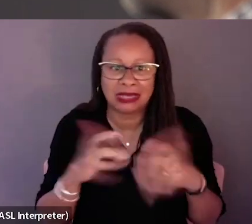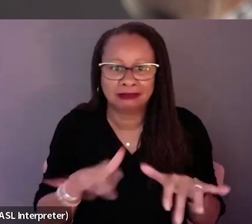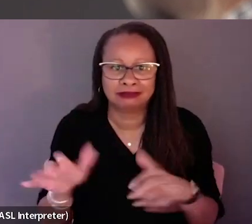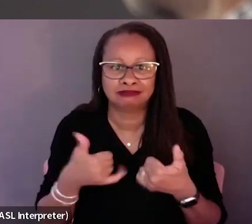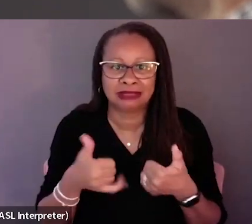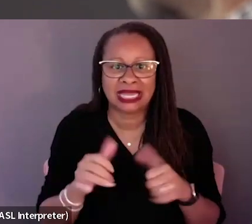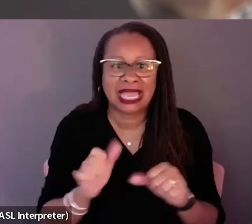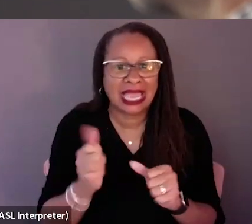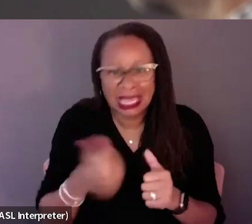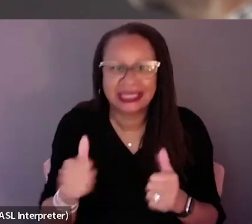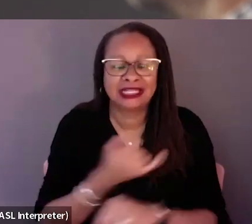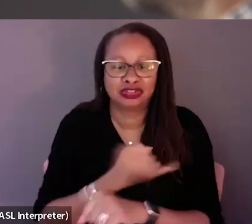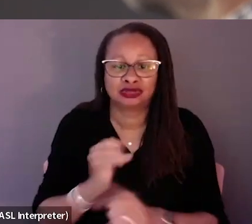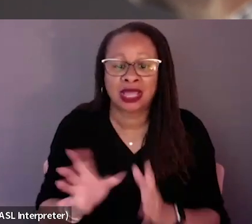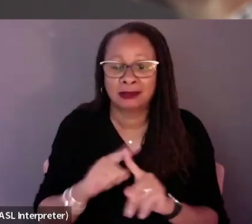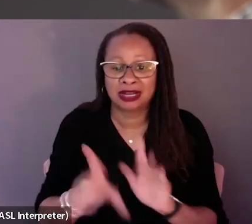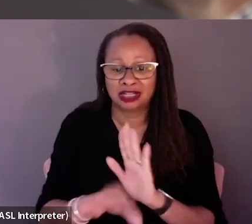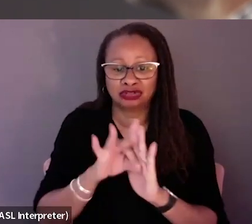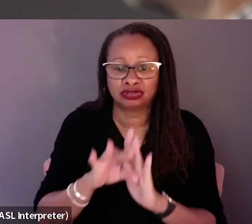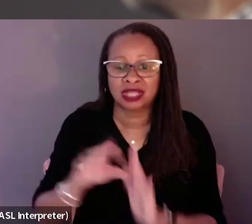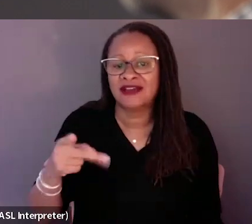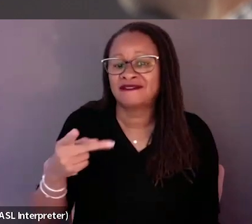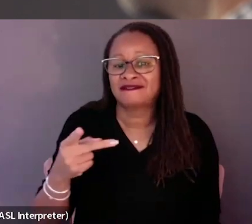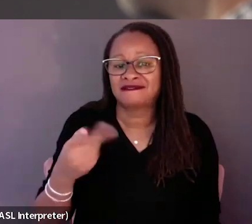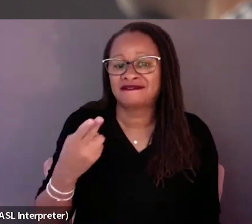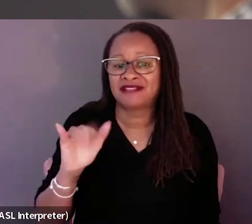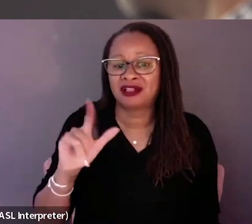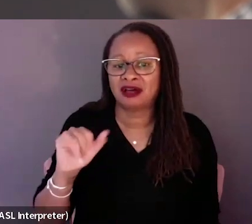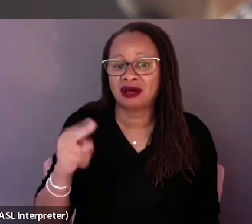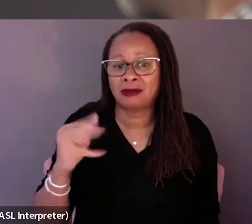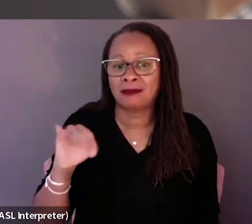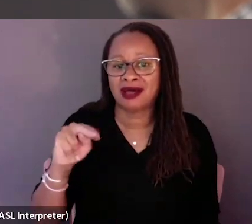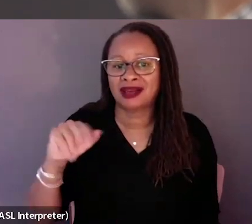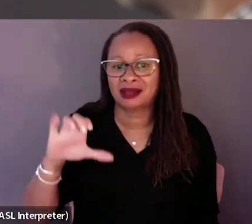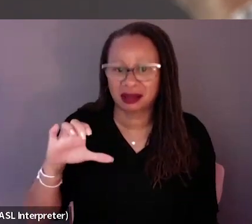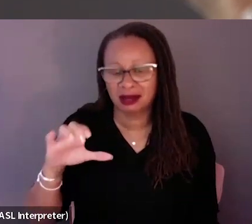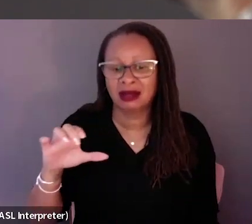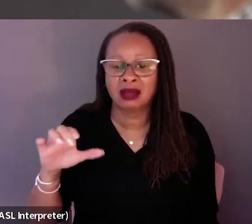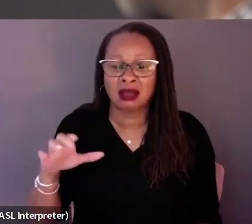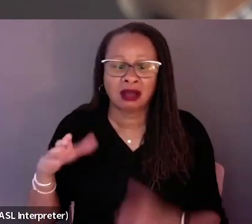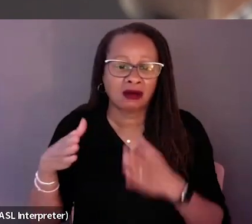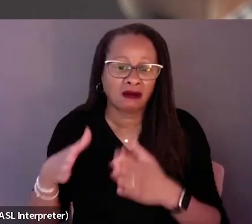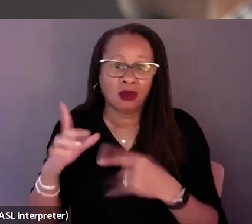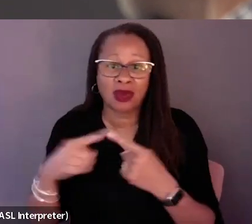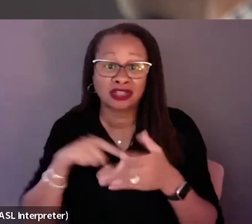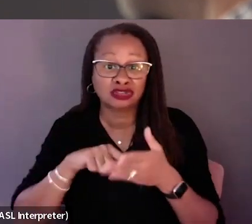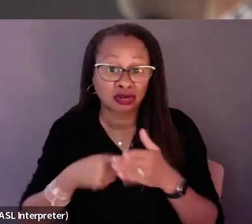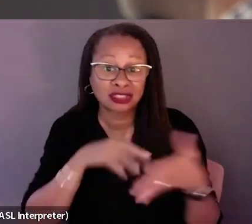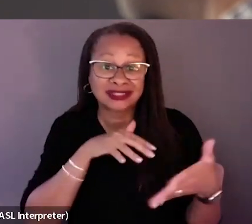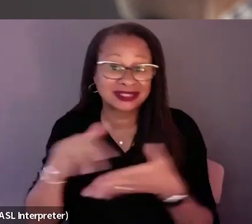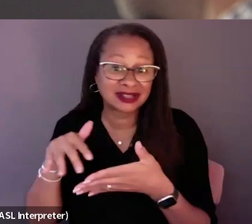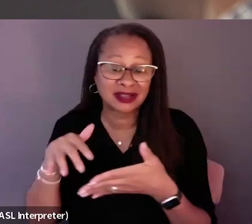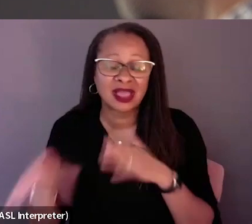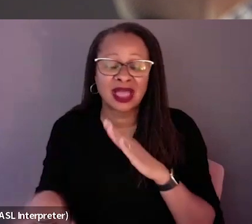but I discovered like a Philharmonic Hall for myself when I started studying, and I